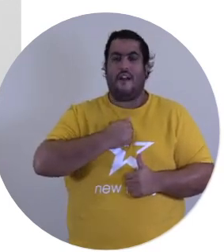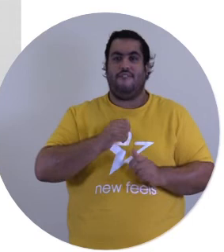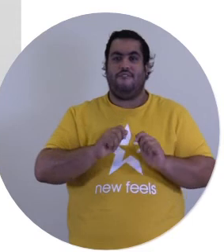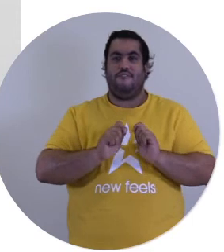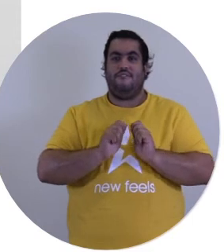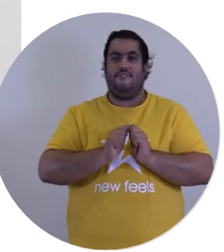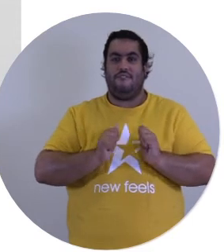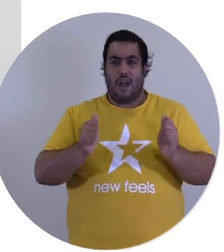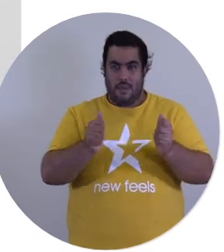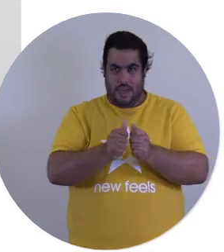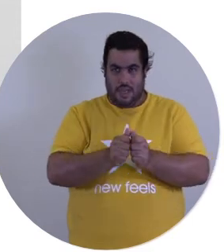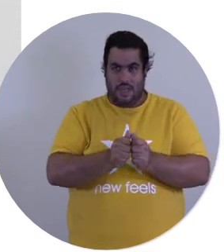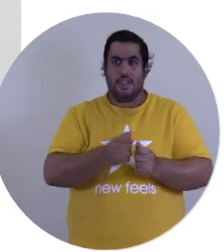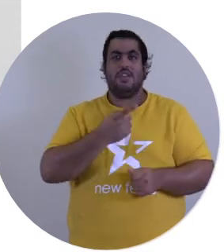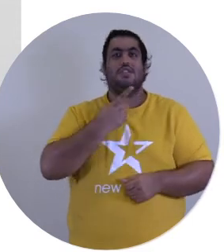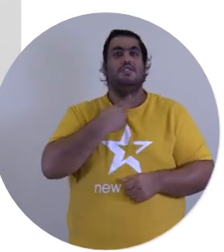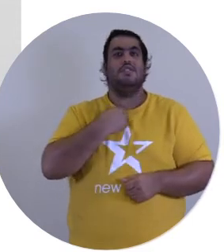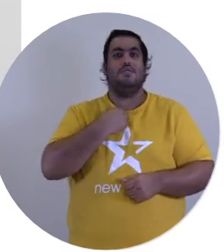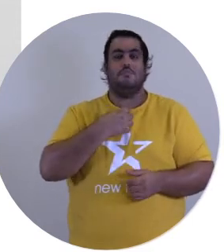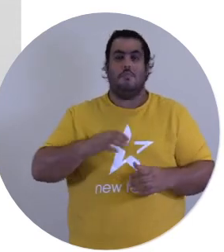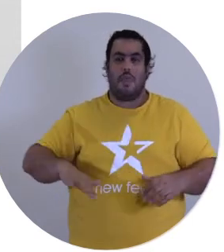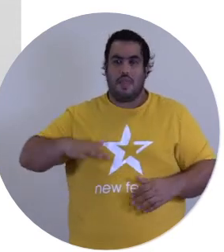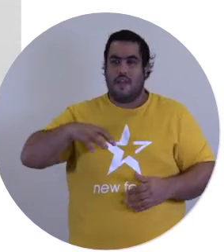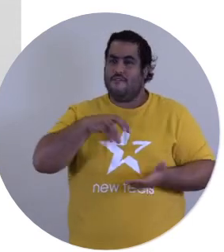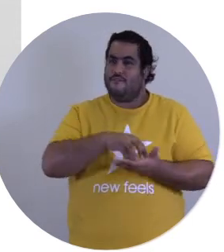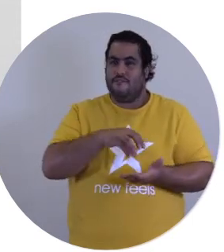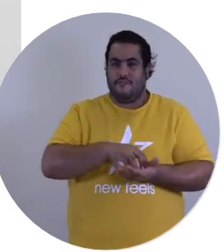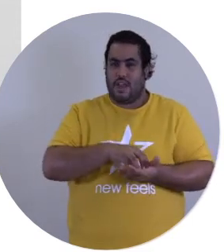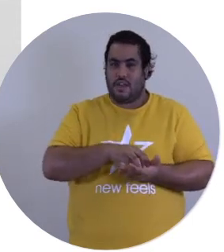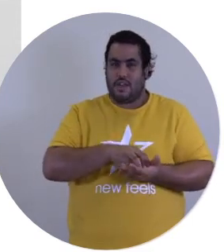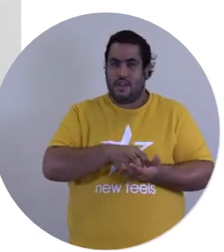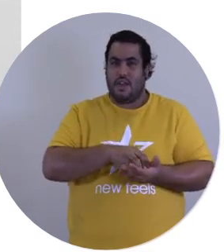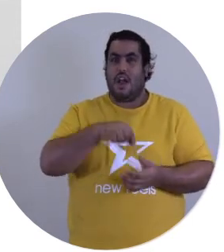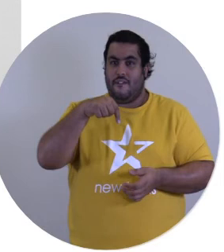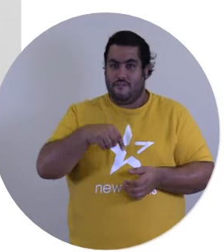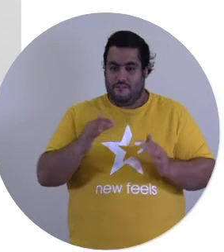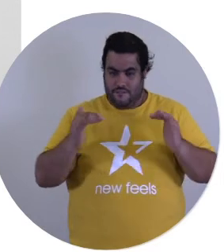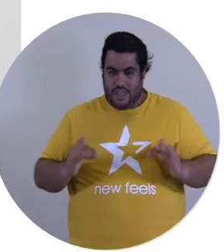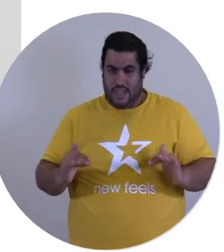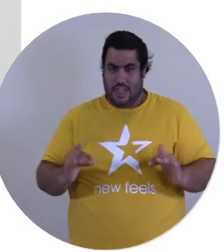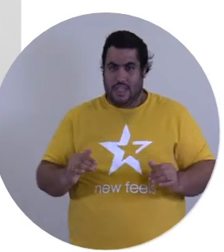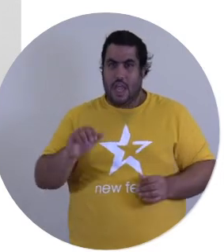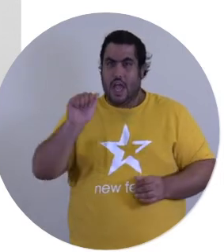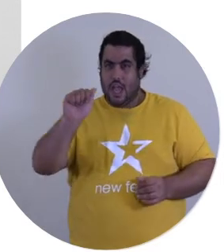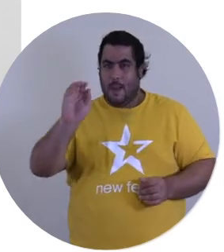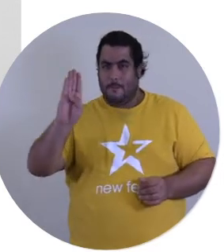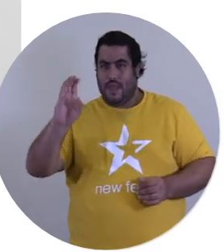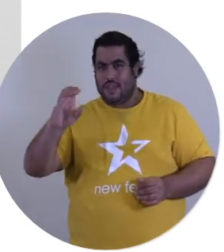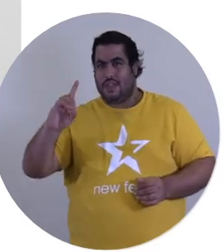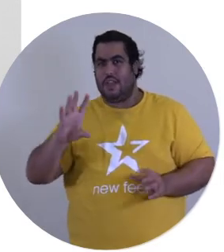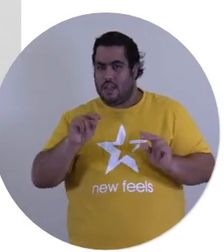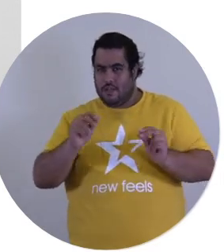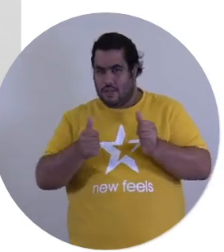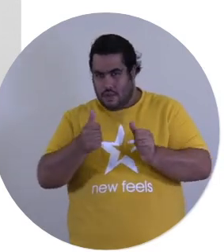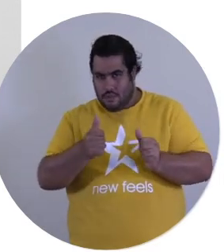is more peaceful. First, take a look at the multiple choice we have. We have the word